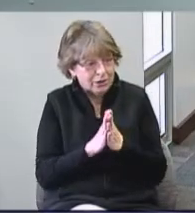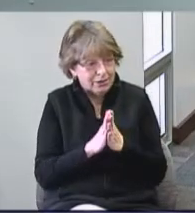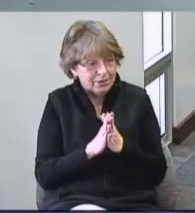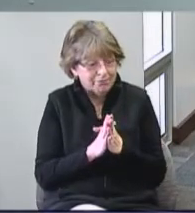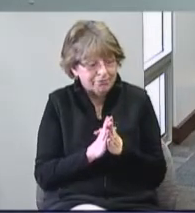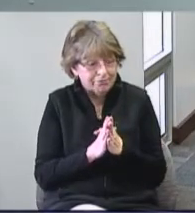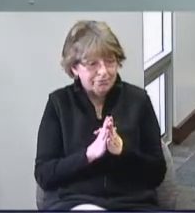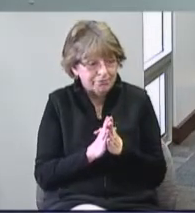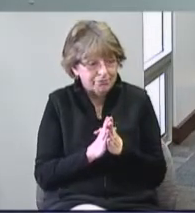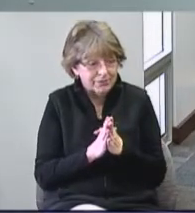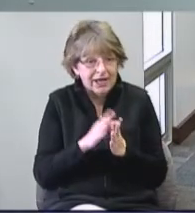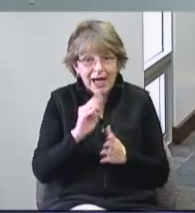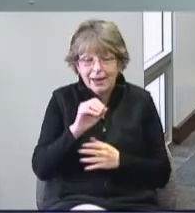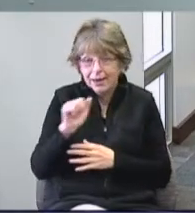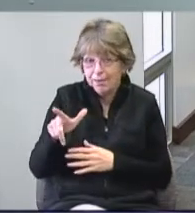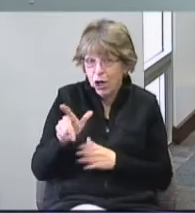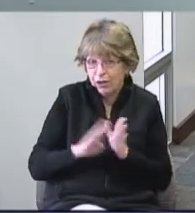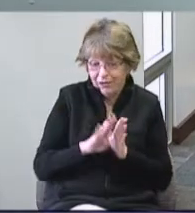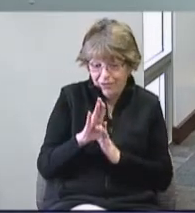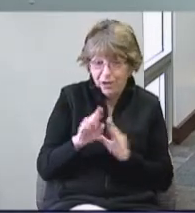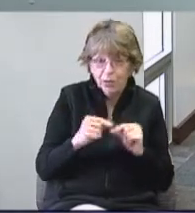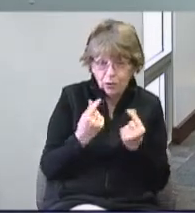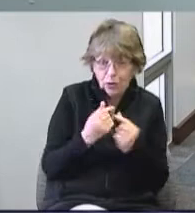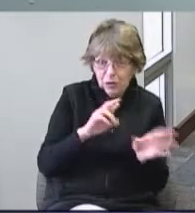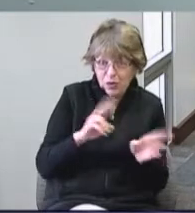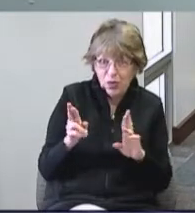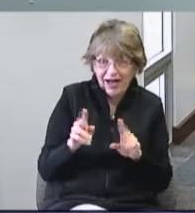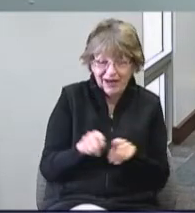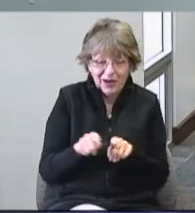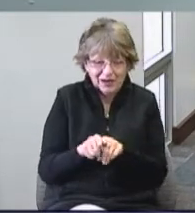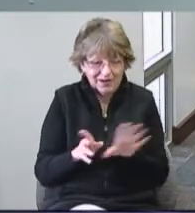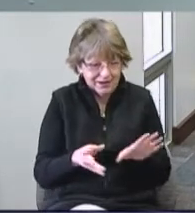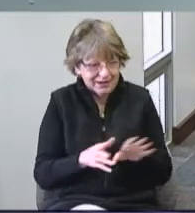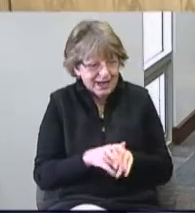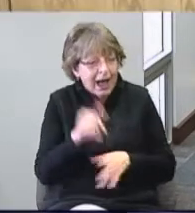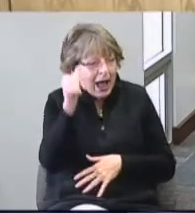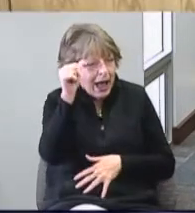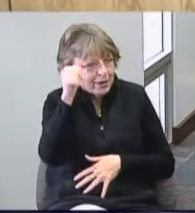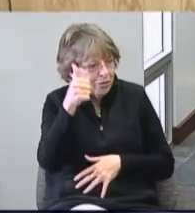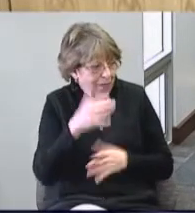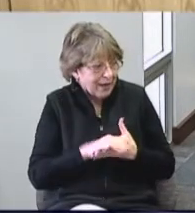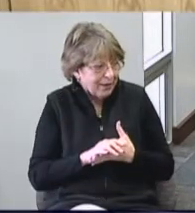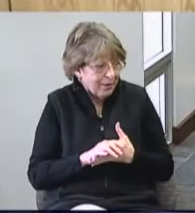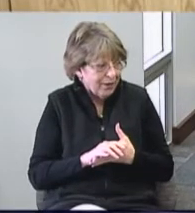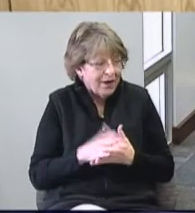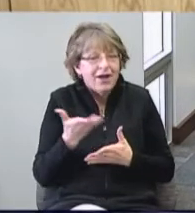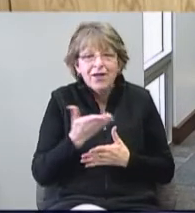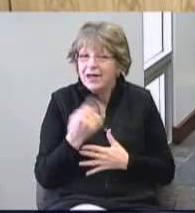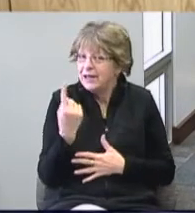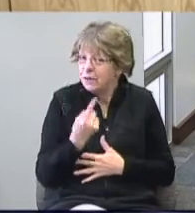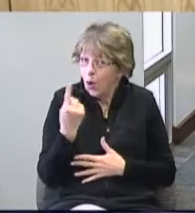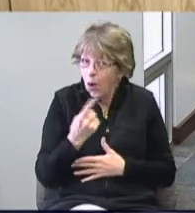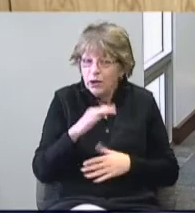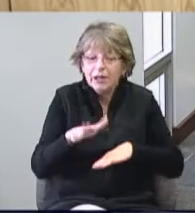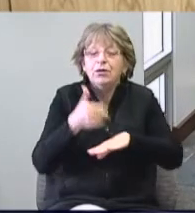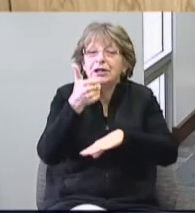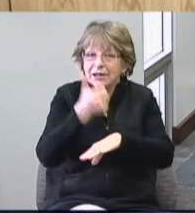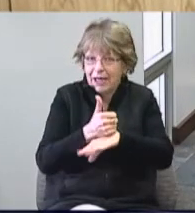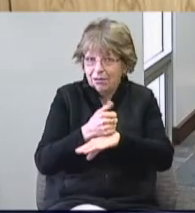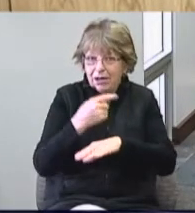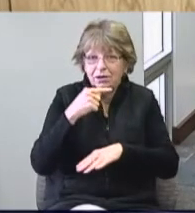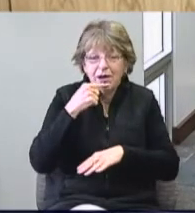the mall development group would as well. And as a reminder, this is just to set the public hearing. Correct. Right.